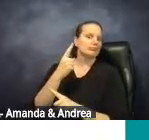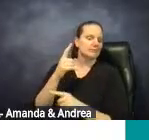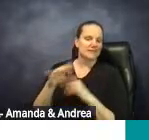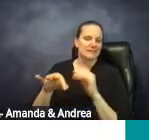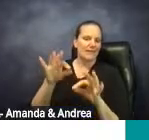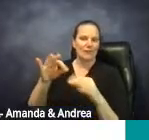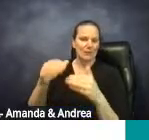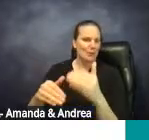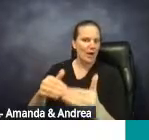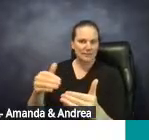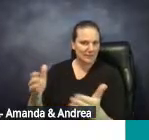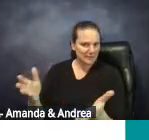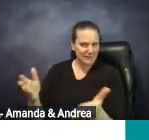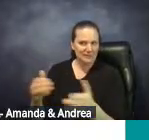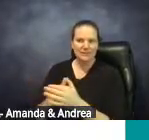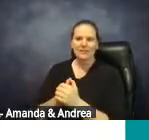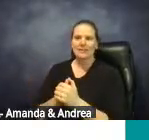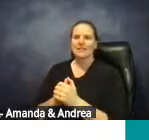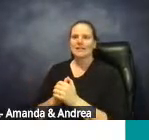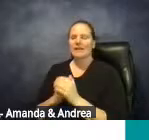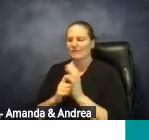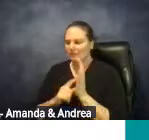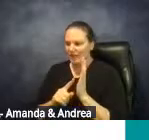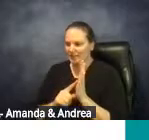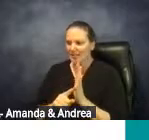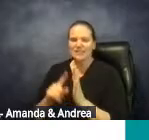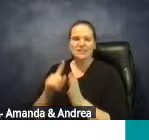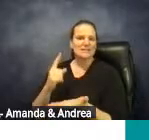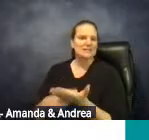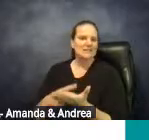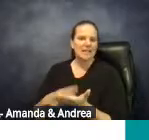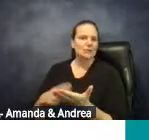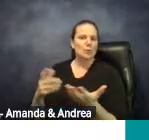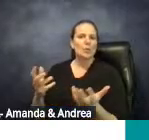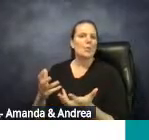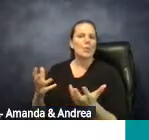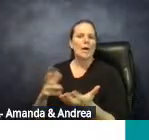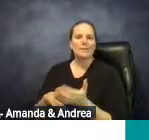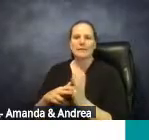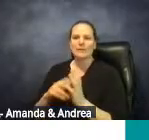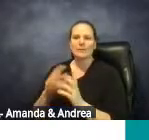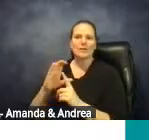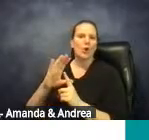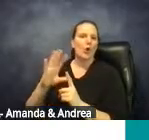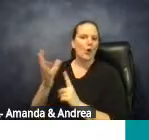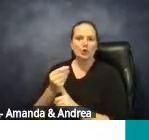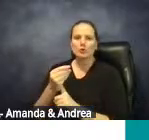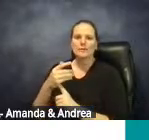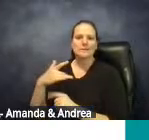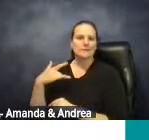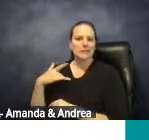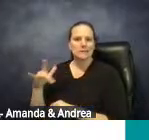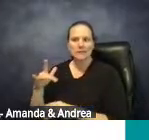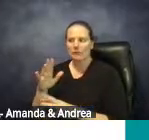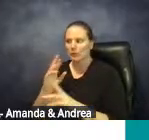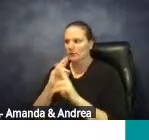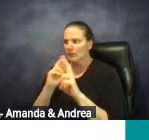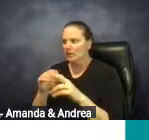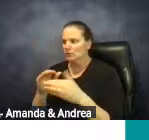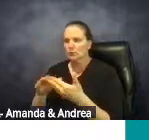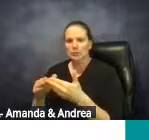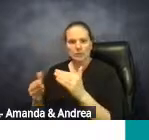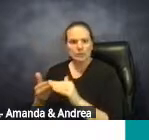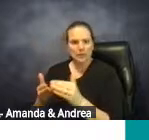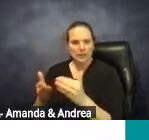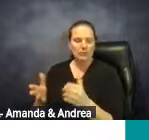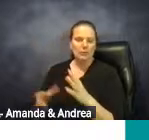process and investigated and discussed what it means to be culturally sensitive and responsive to the community